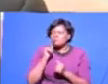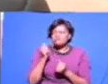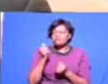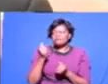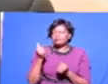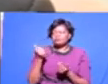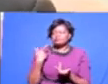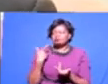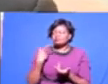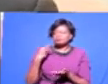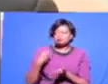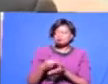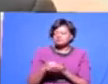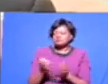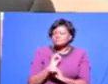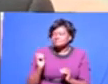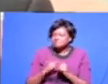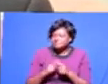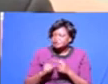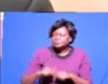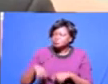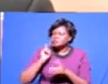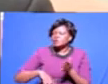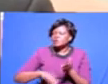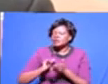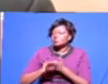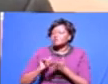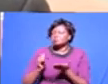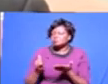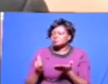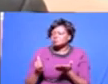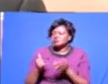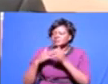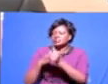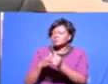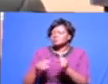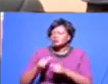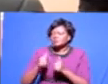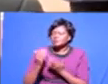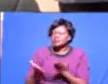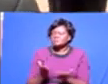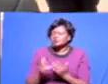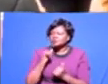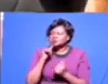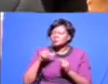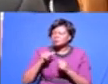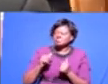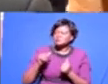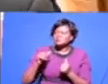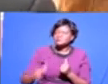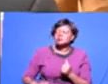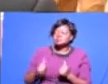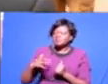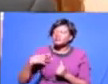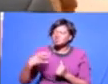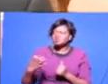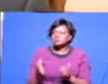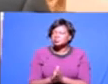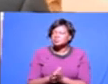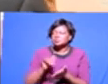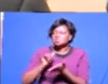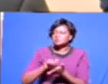pocket. And he kept on saying one of his biggest quotes is, "Leadership is about service. It's not about self-enrichment." And that is